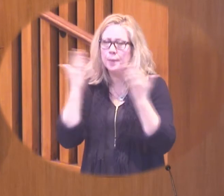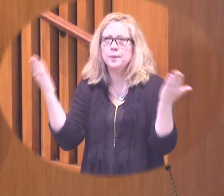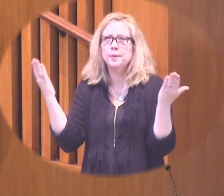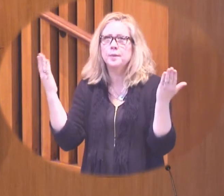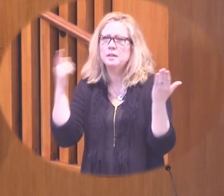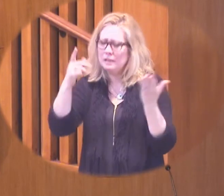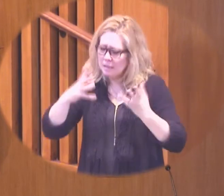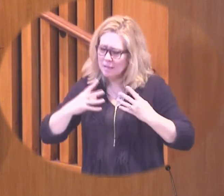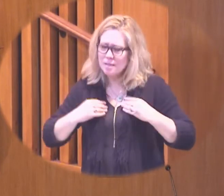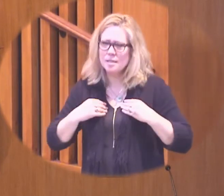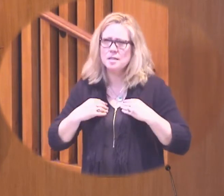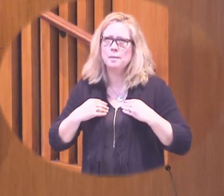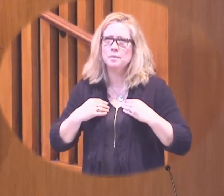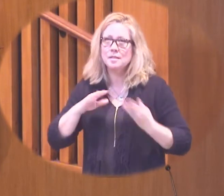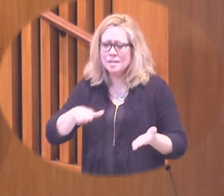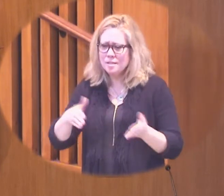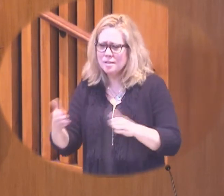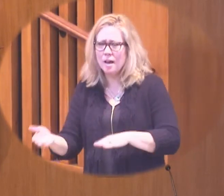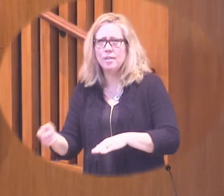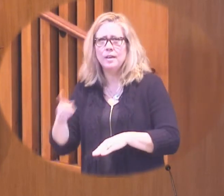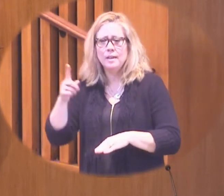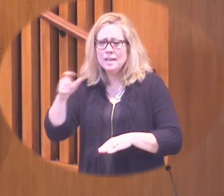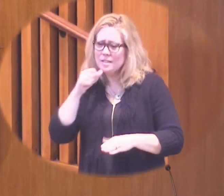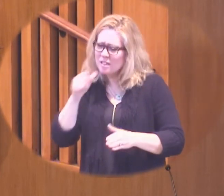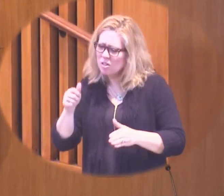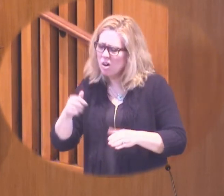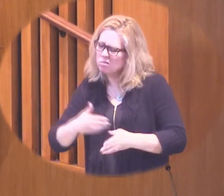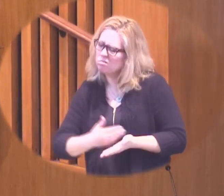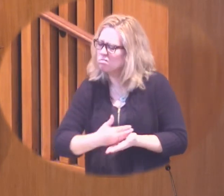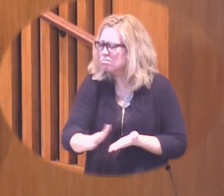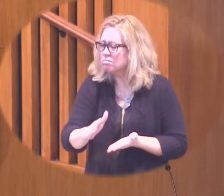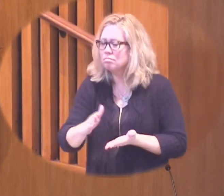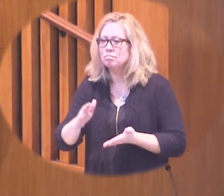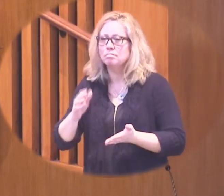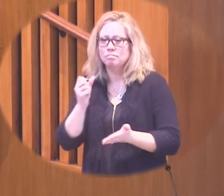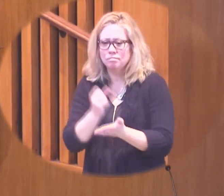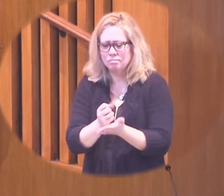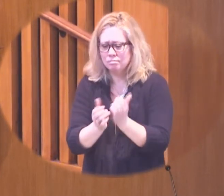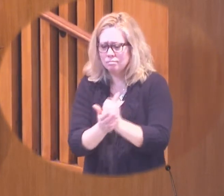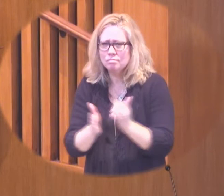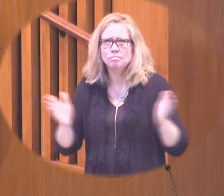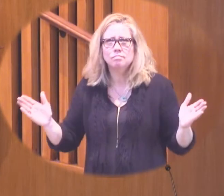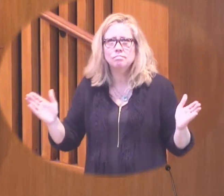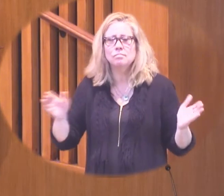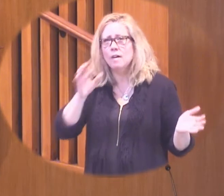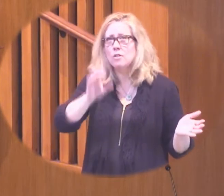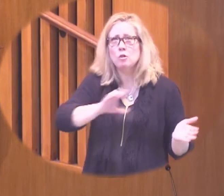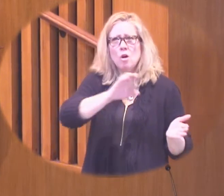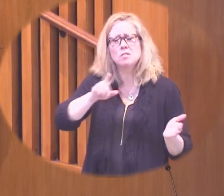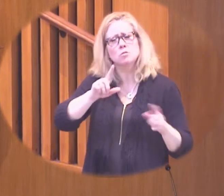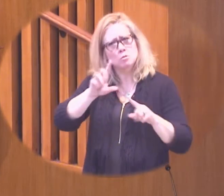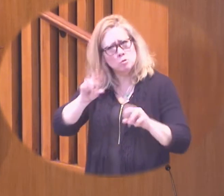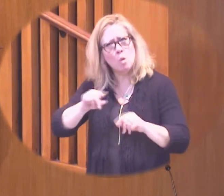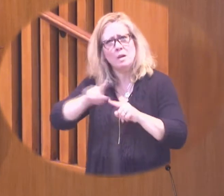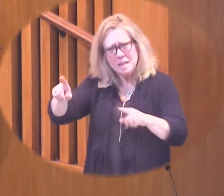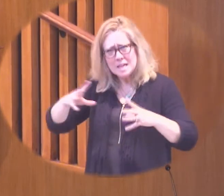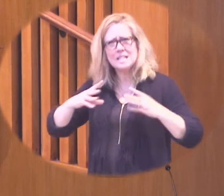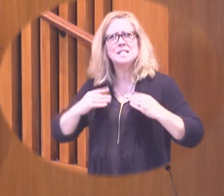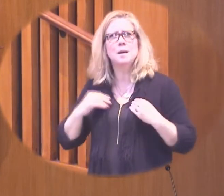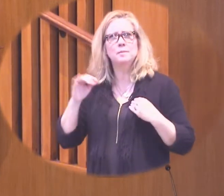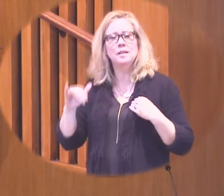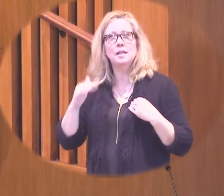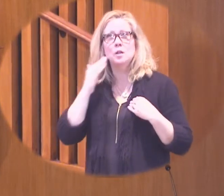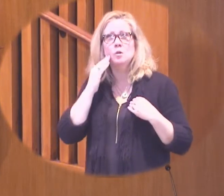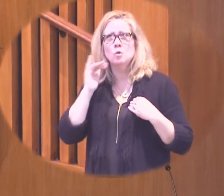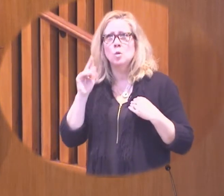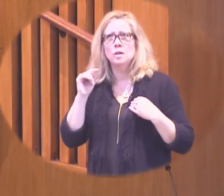did not disdain to be nailed for our sake to the wood of the cross, but before his